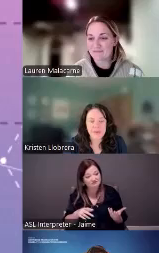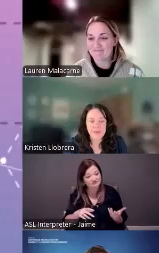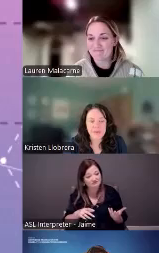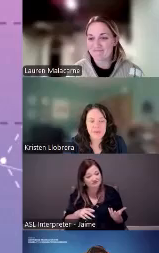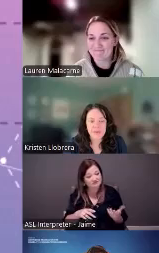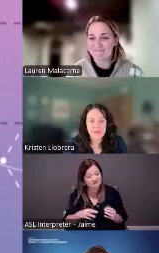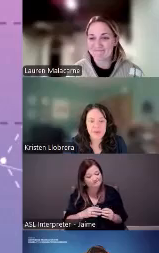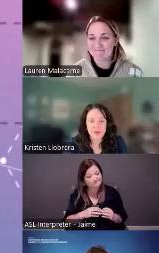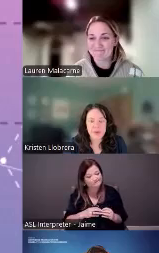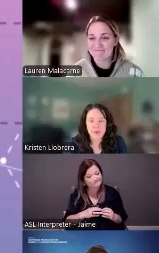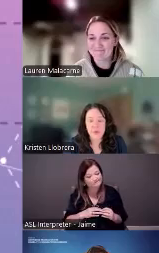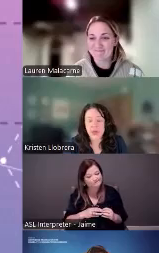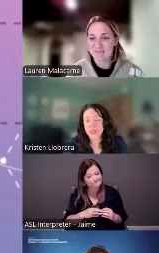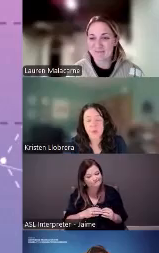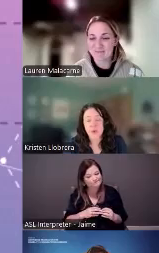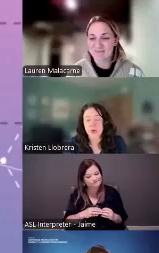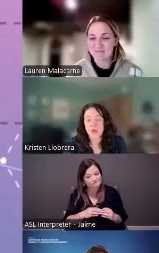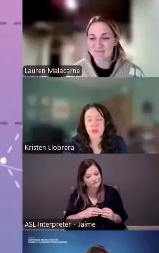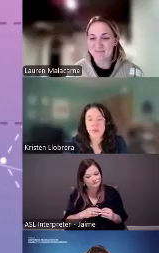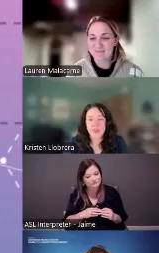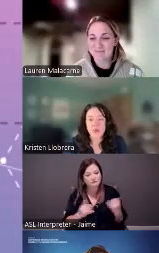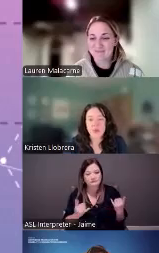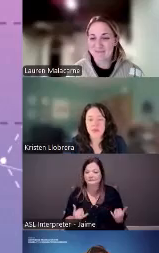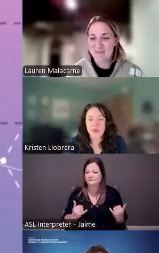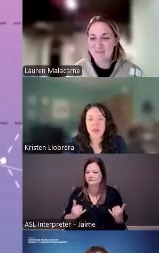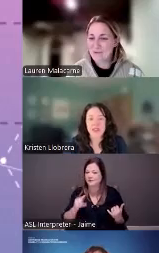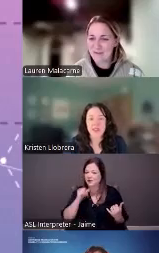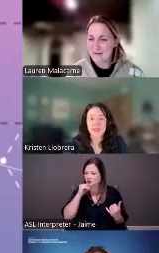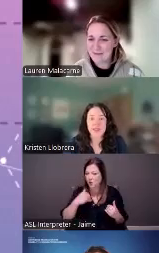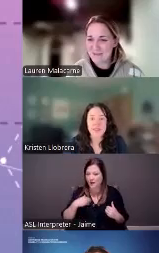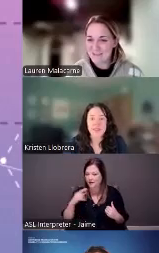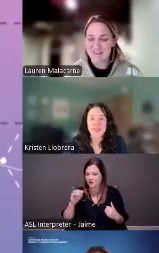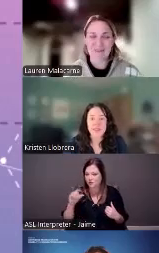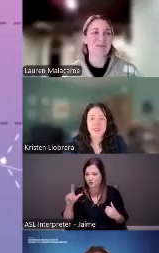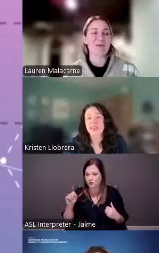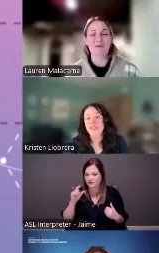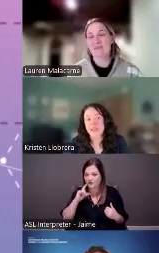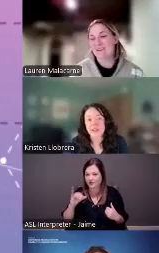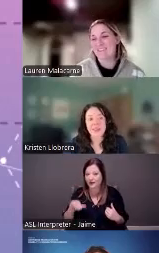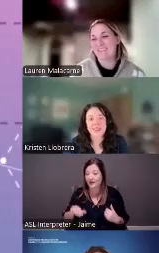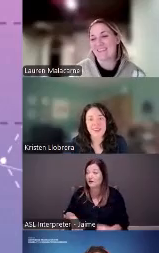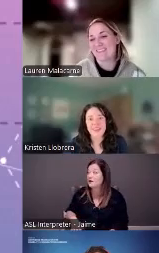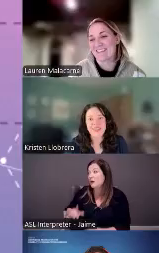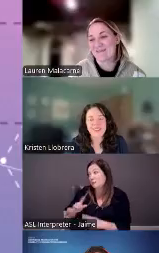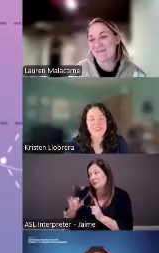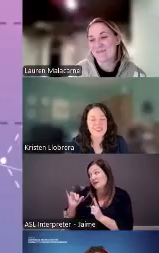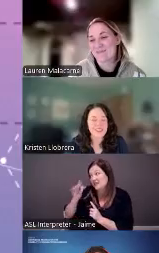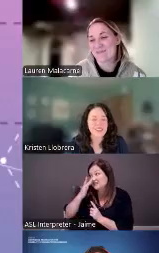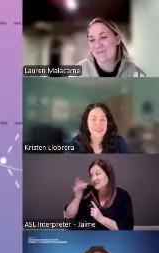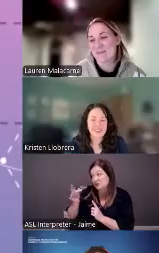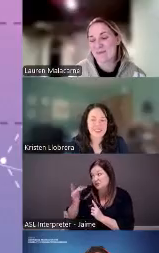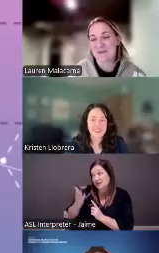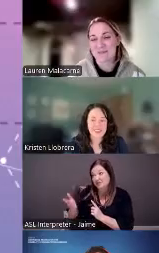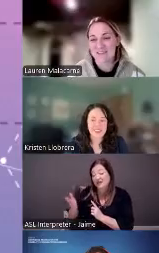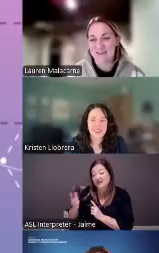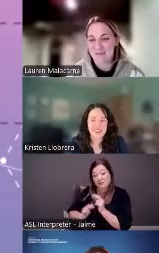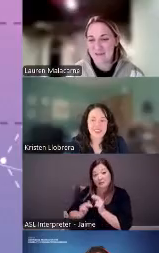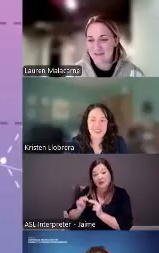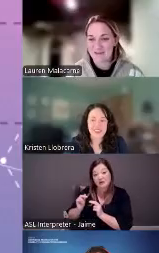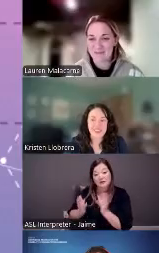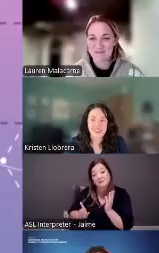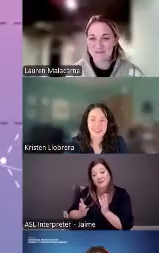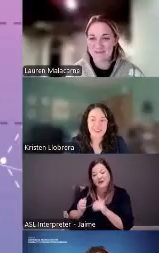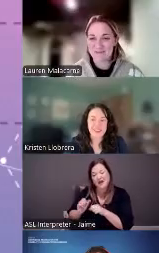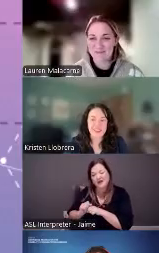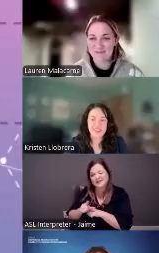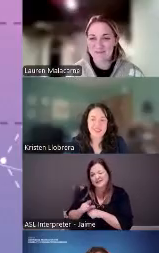at this point, we don't really have the tools for that. Be a really interesting things to build, though. I maybe I'll send a